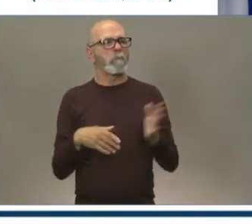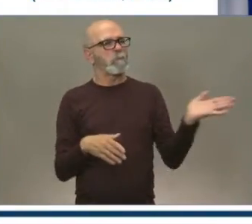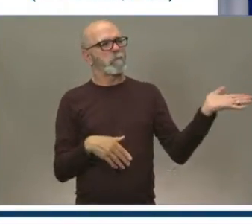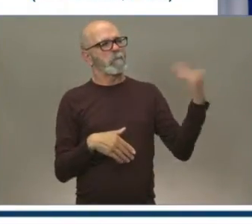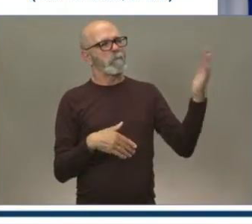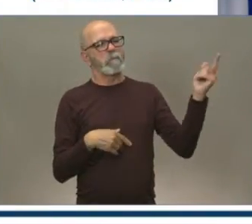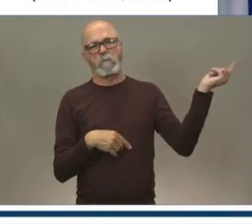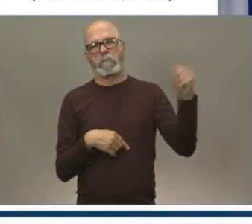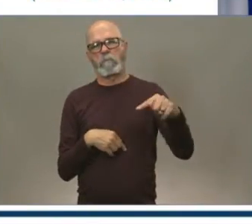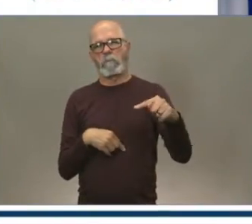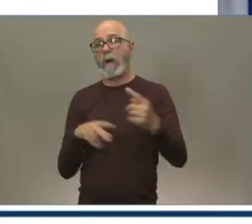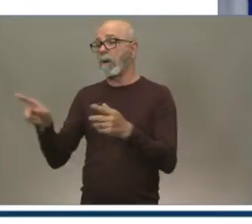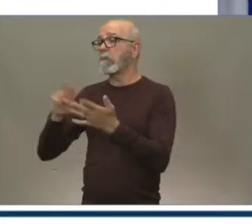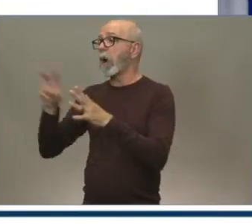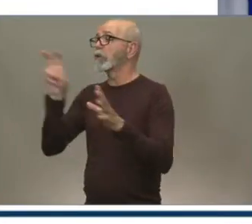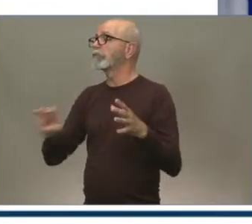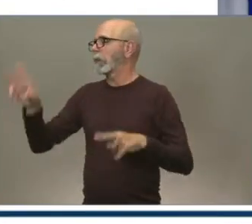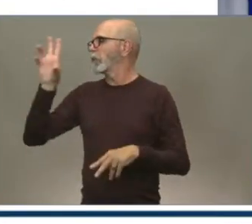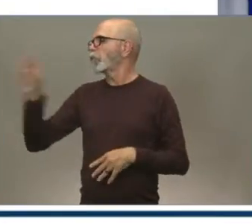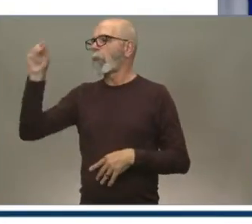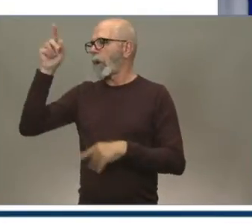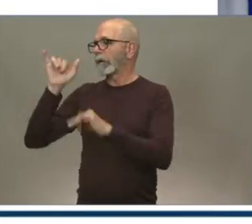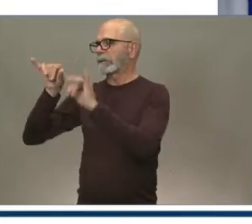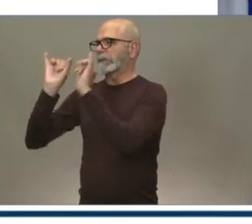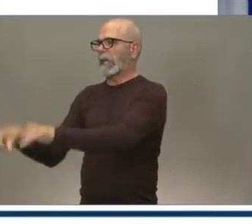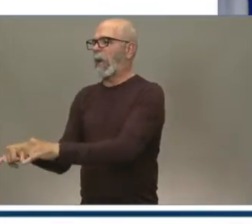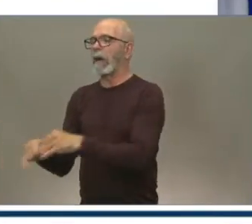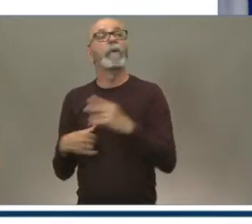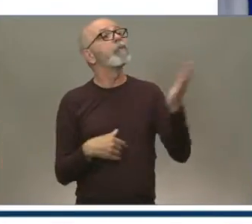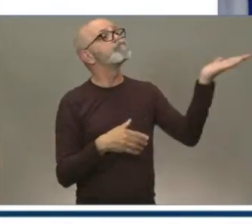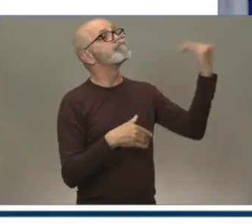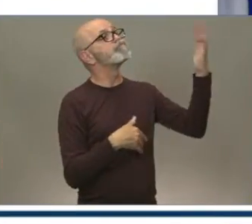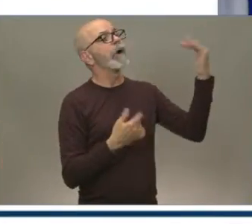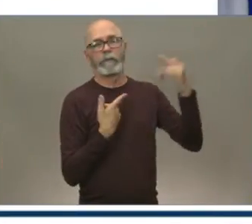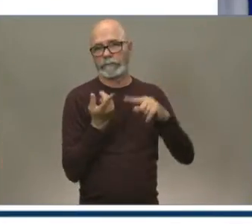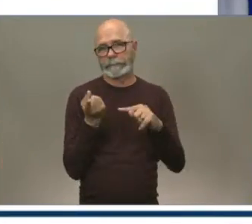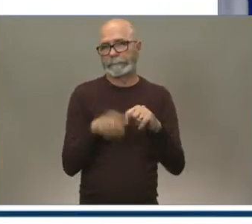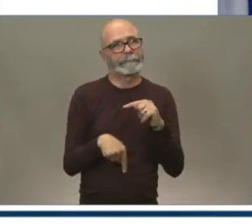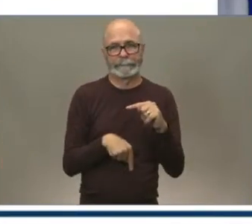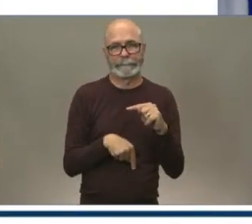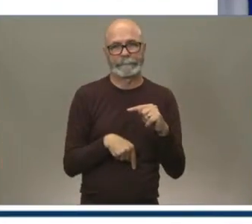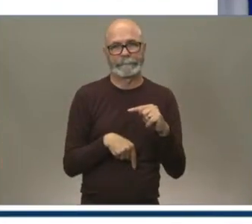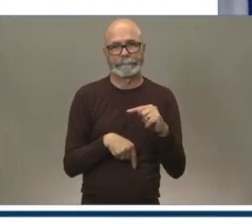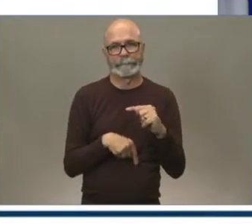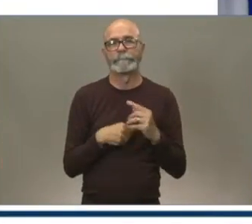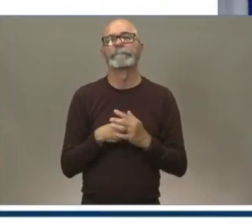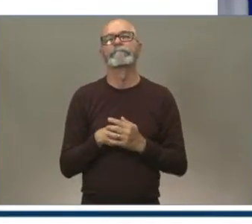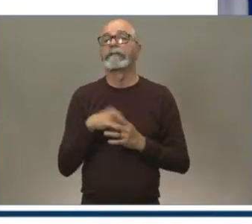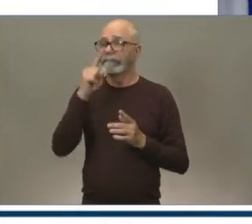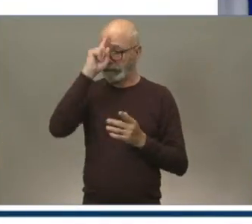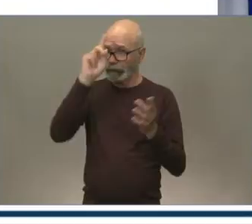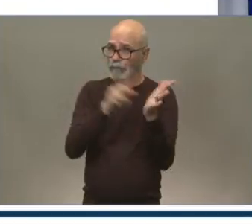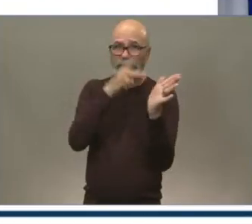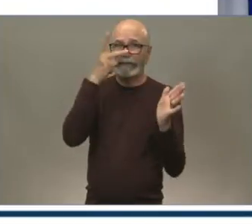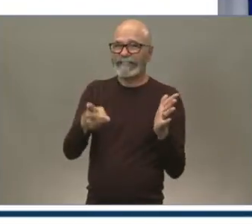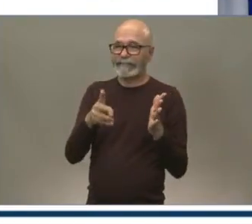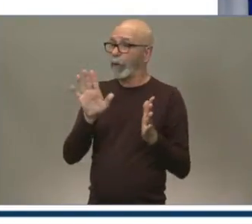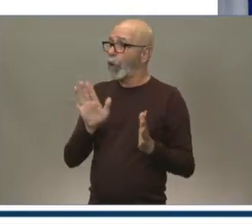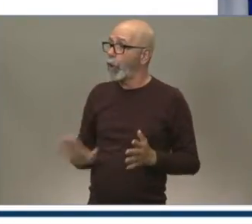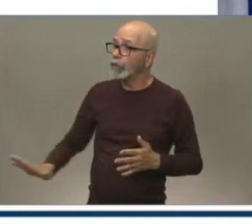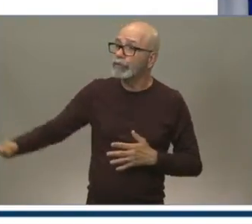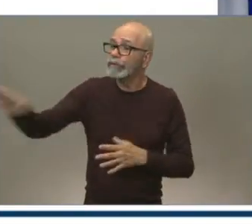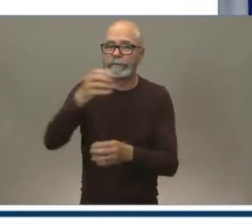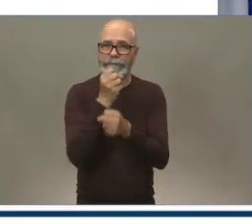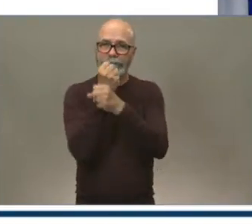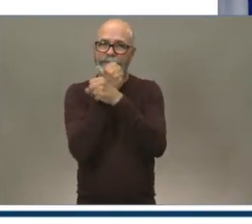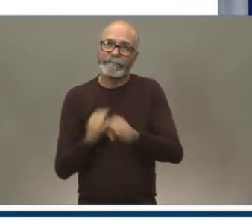travel in and out of HRM. These decisions will continue to be made with the best interests of public safety, your safety. We have